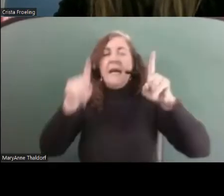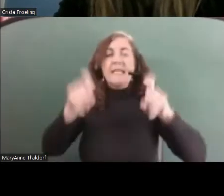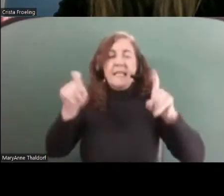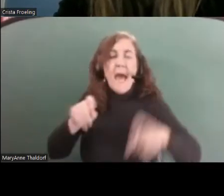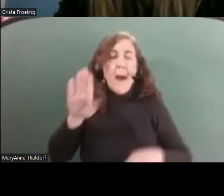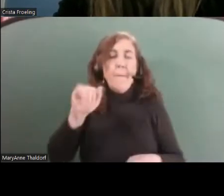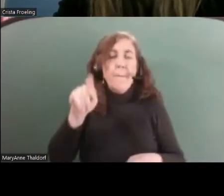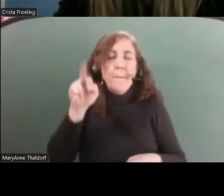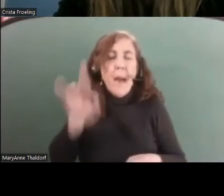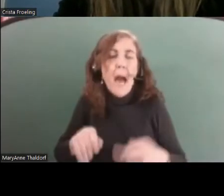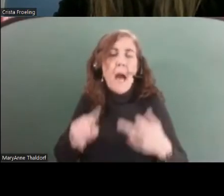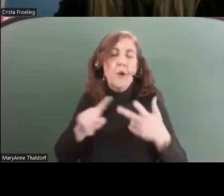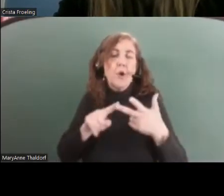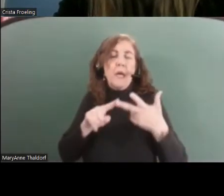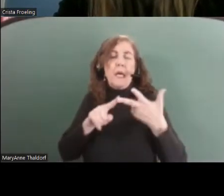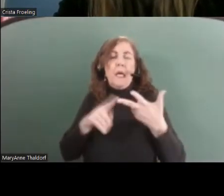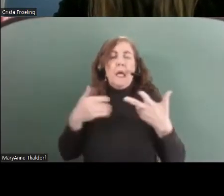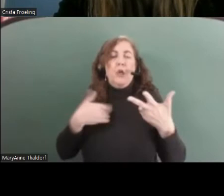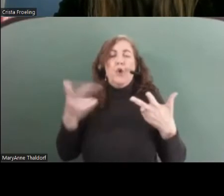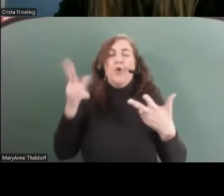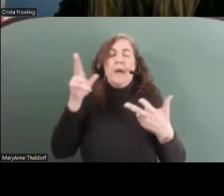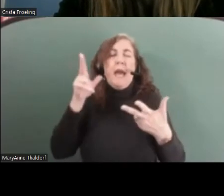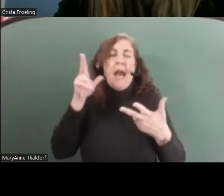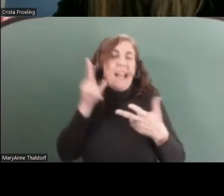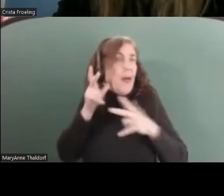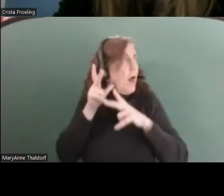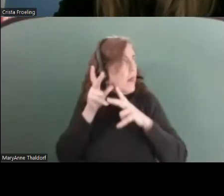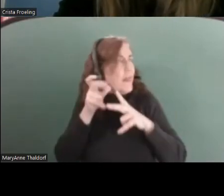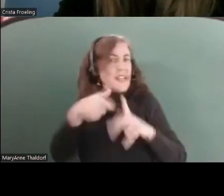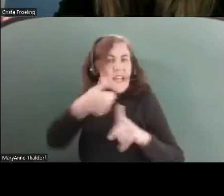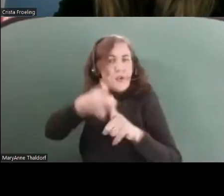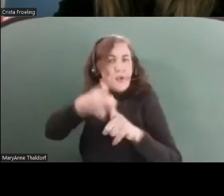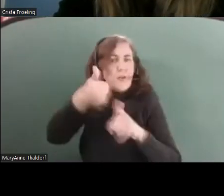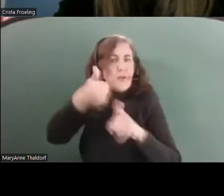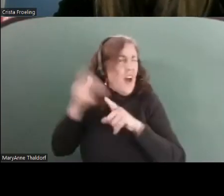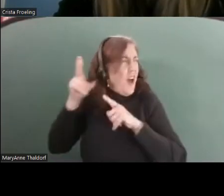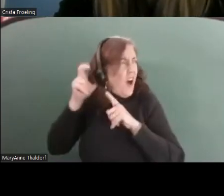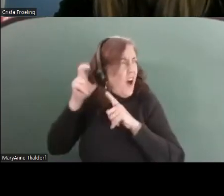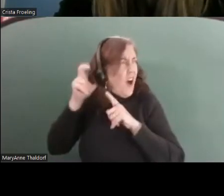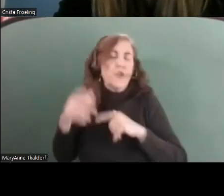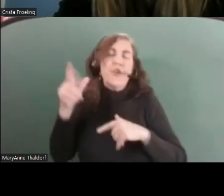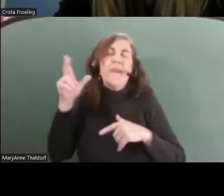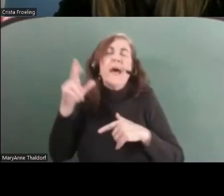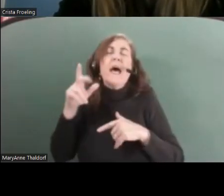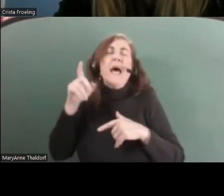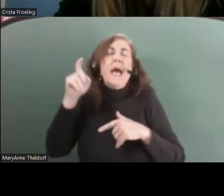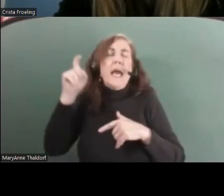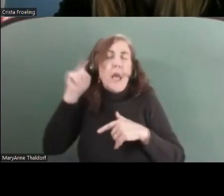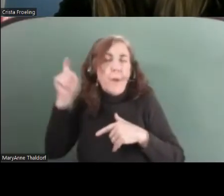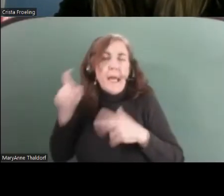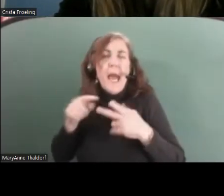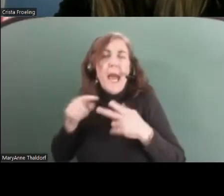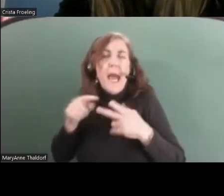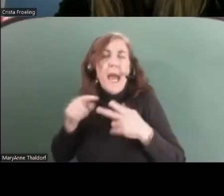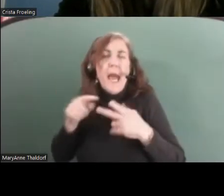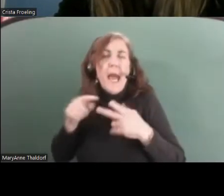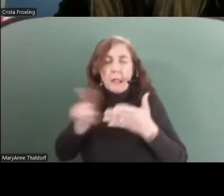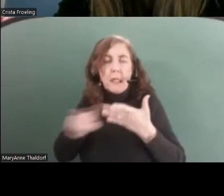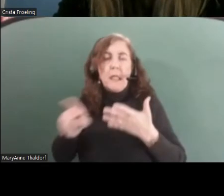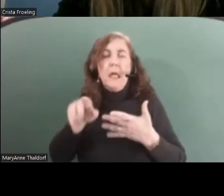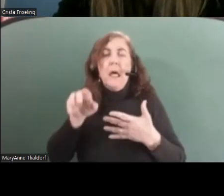aid. You can listen to the microphone on a cochlear implant to make sure the mic is working.